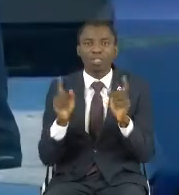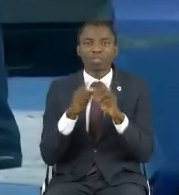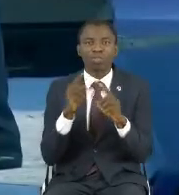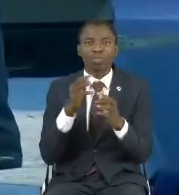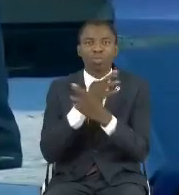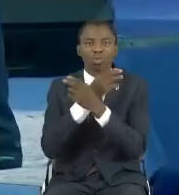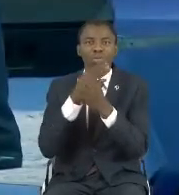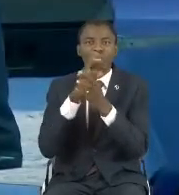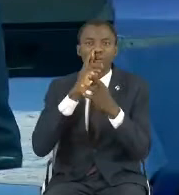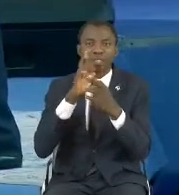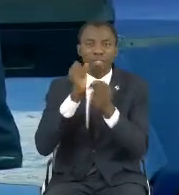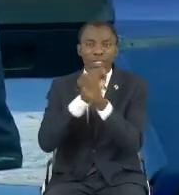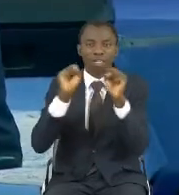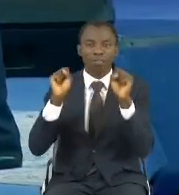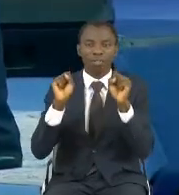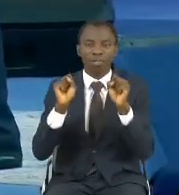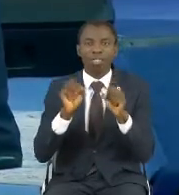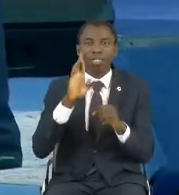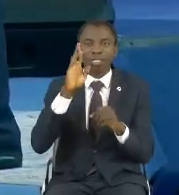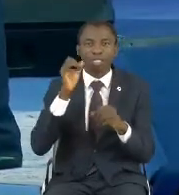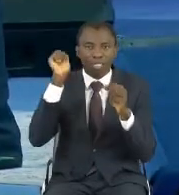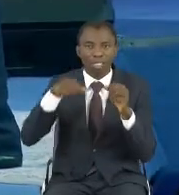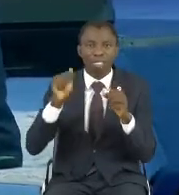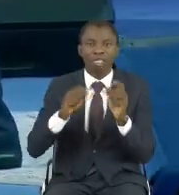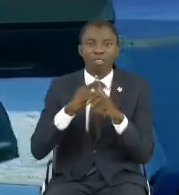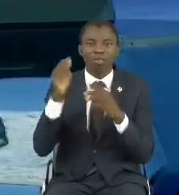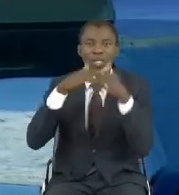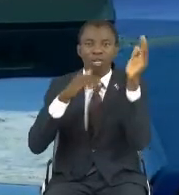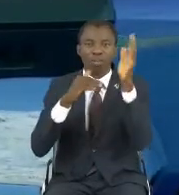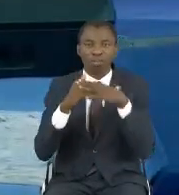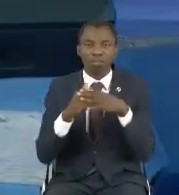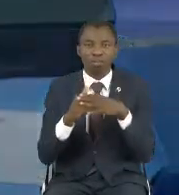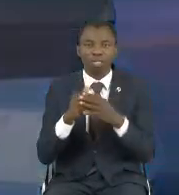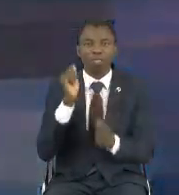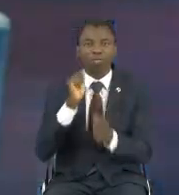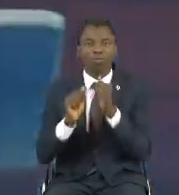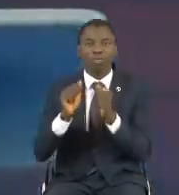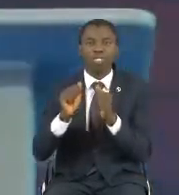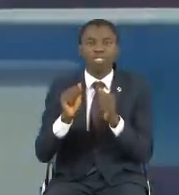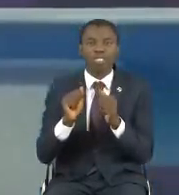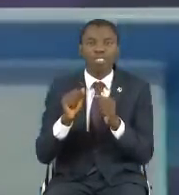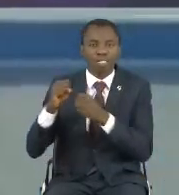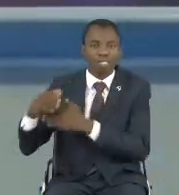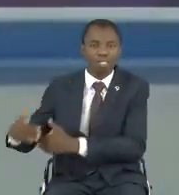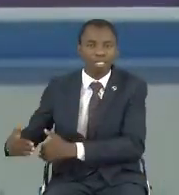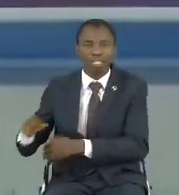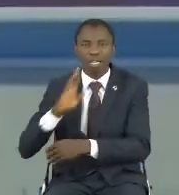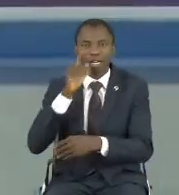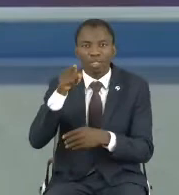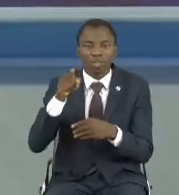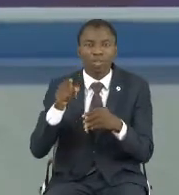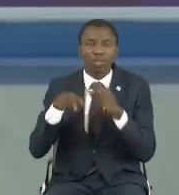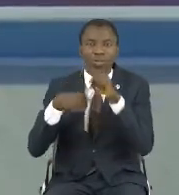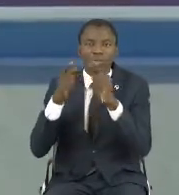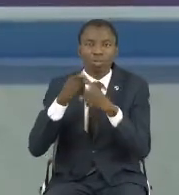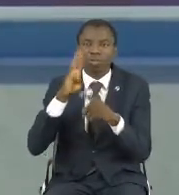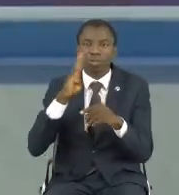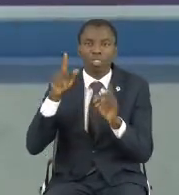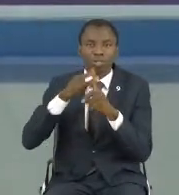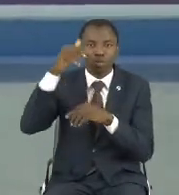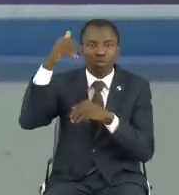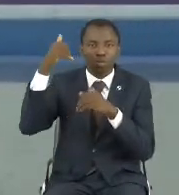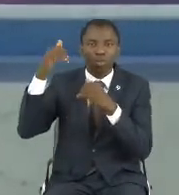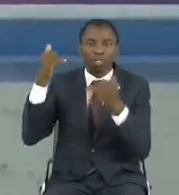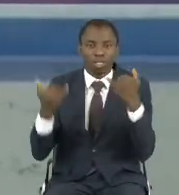redemption, yes to heaven. Which side are you going to be tonight? On the one